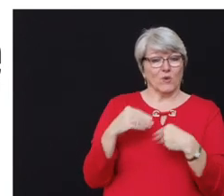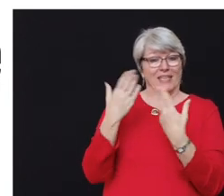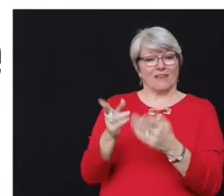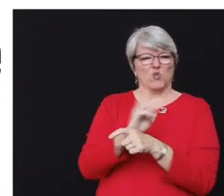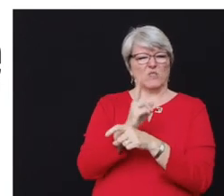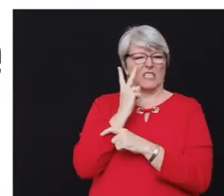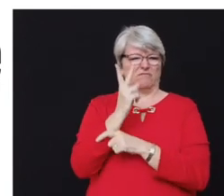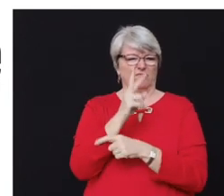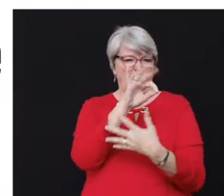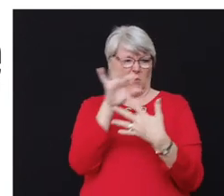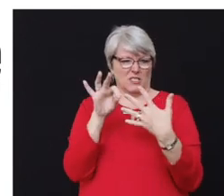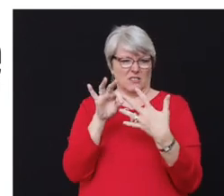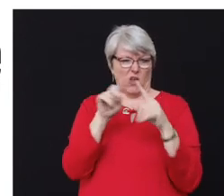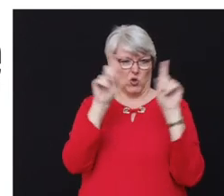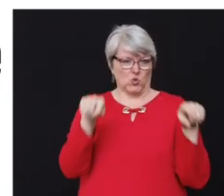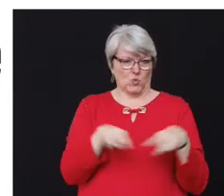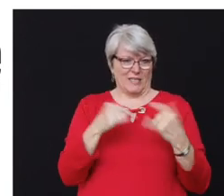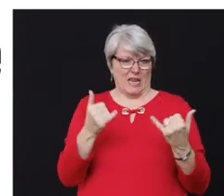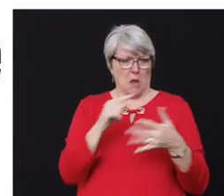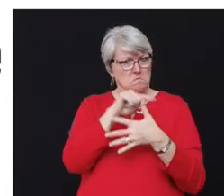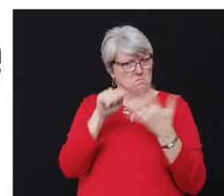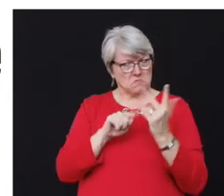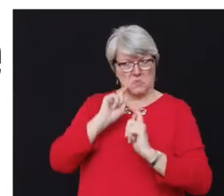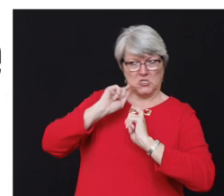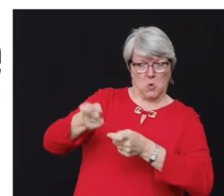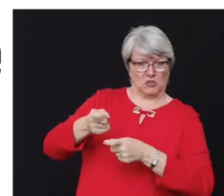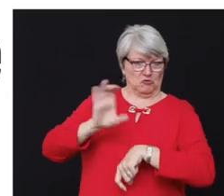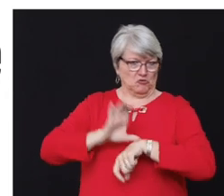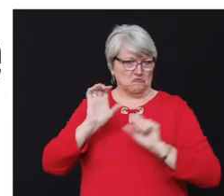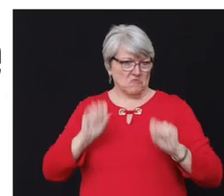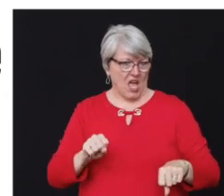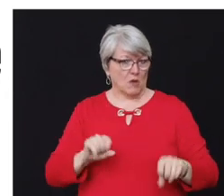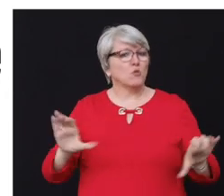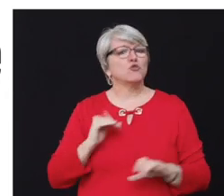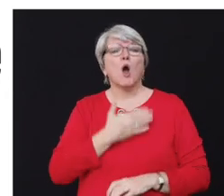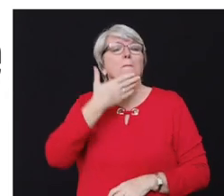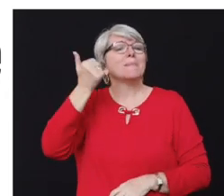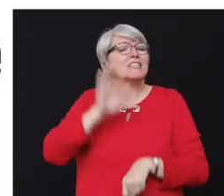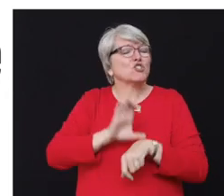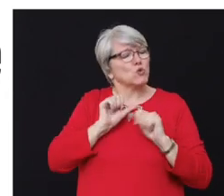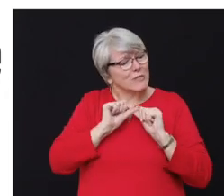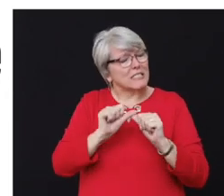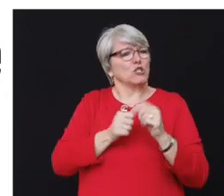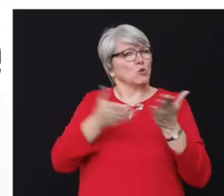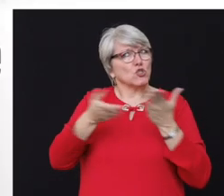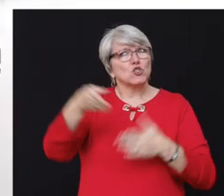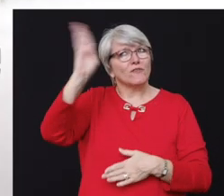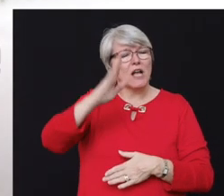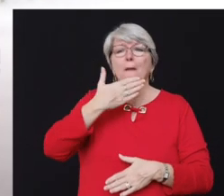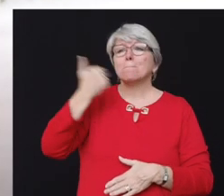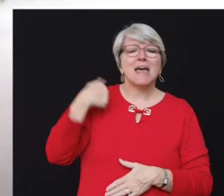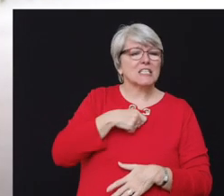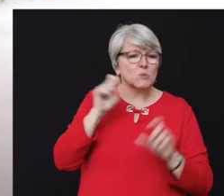you'll see those on the screen right now. Any of those methods are great ways for you to give. We will do our best as a church to continue serving God in the best